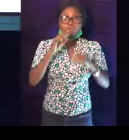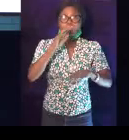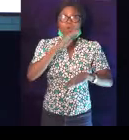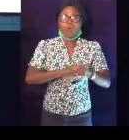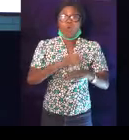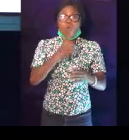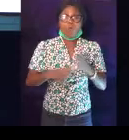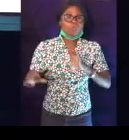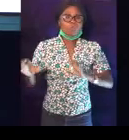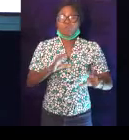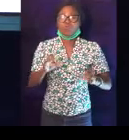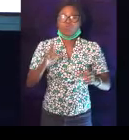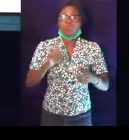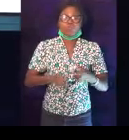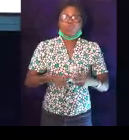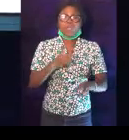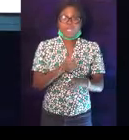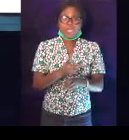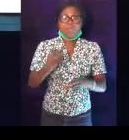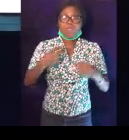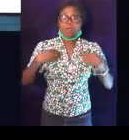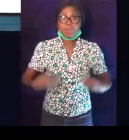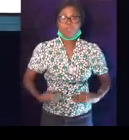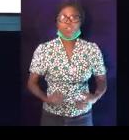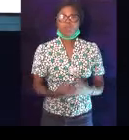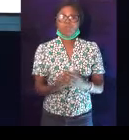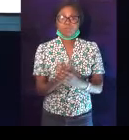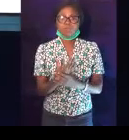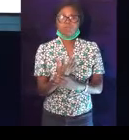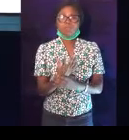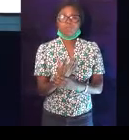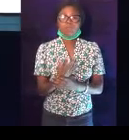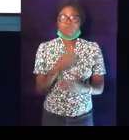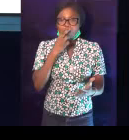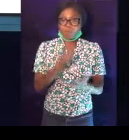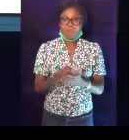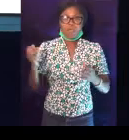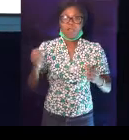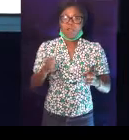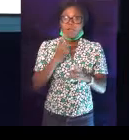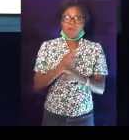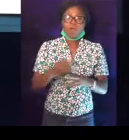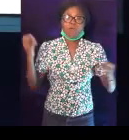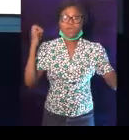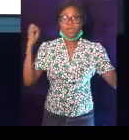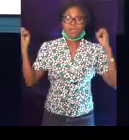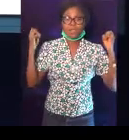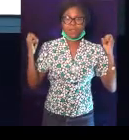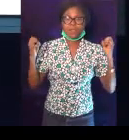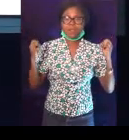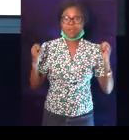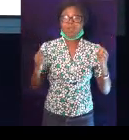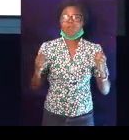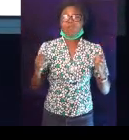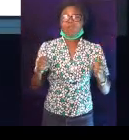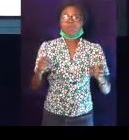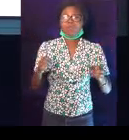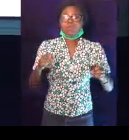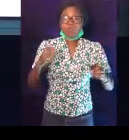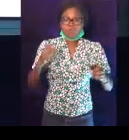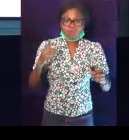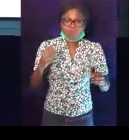the body well groomed. And we discussed about balanced diet, regular exercise,